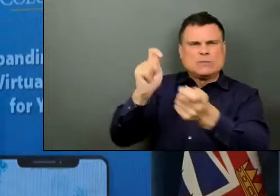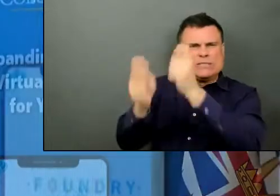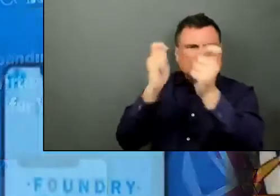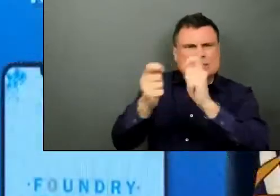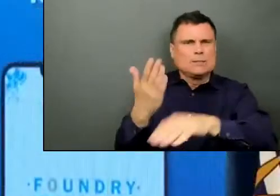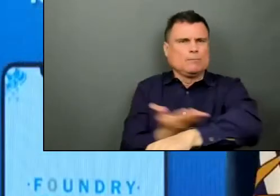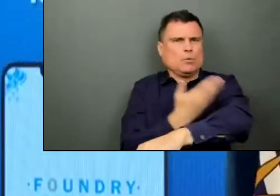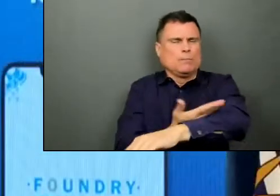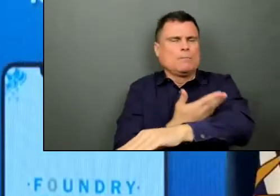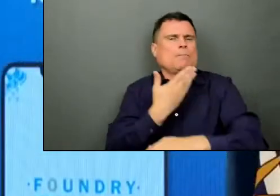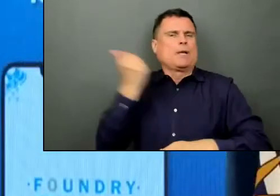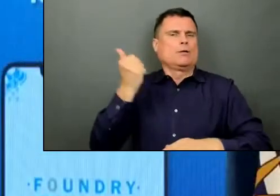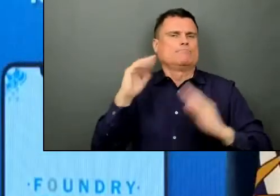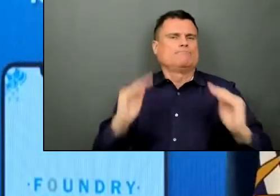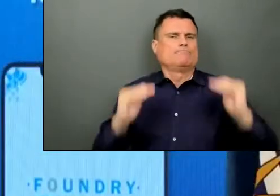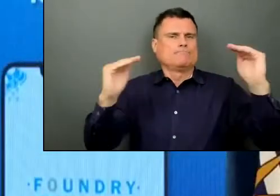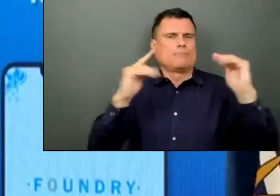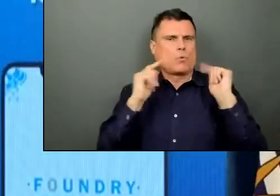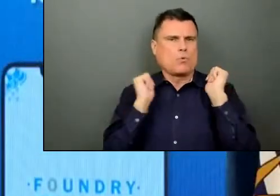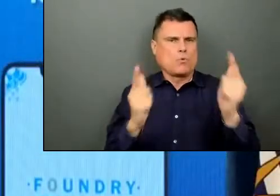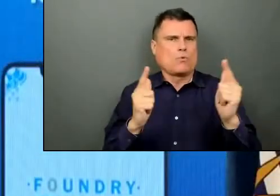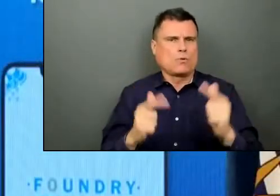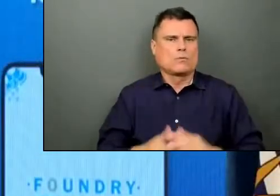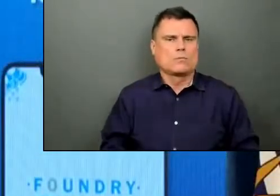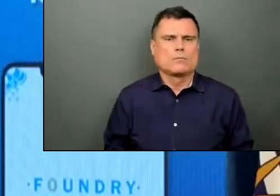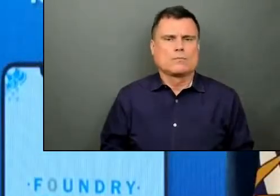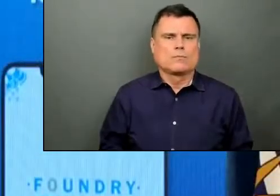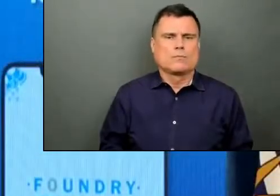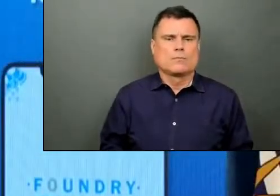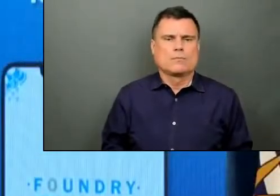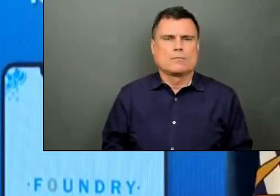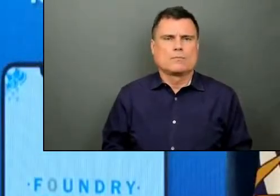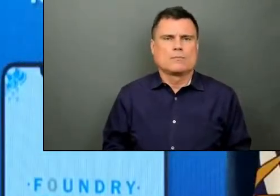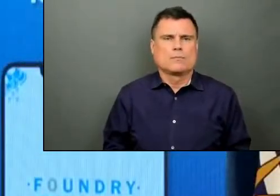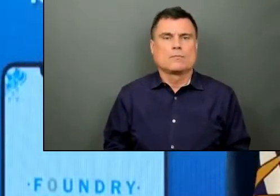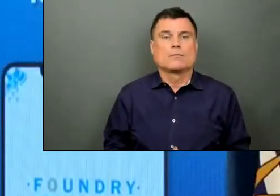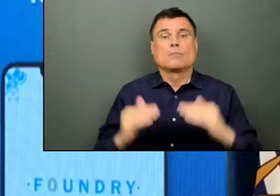Thank you. Next question, we go to Amy Smart, Canadian Press.